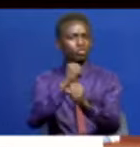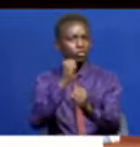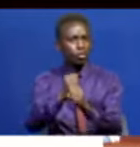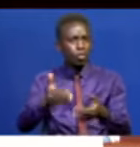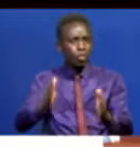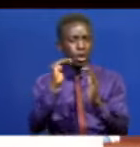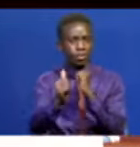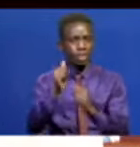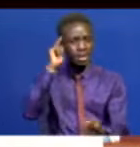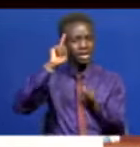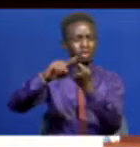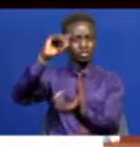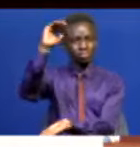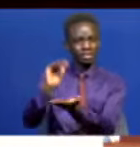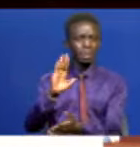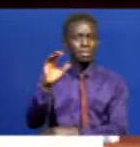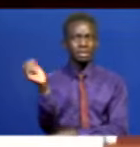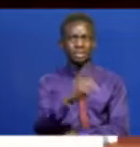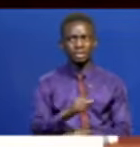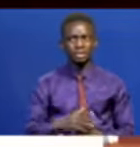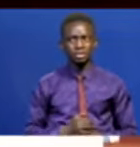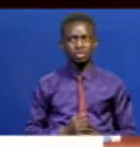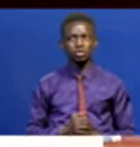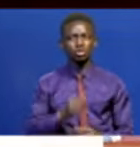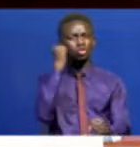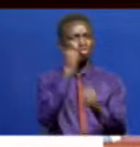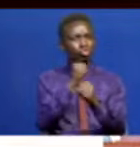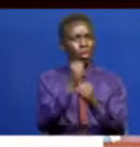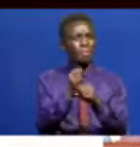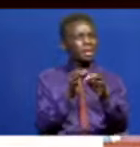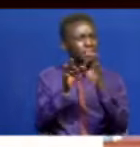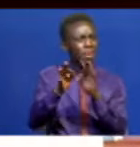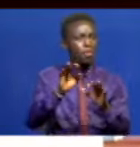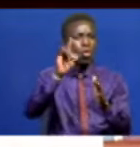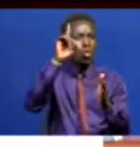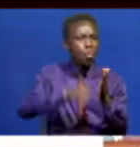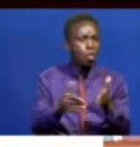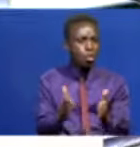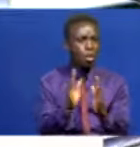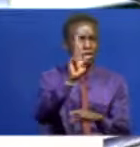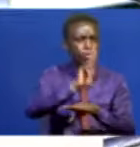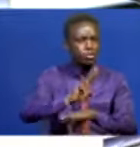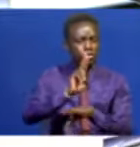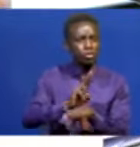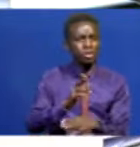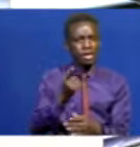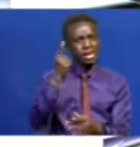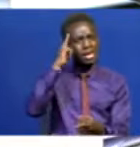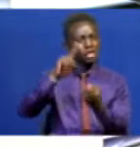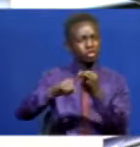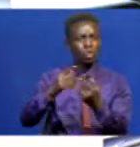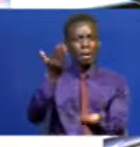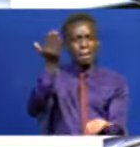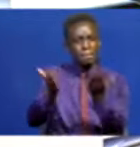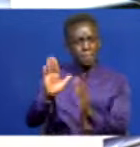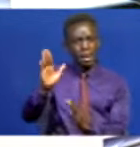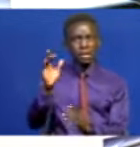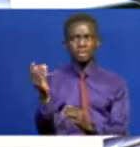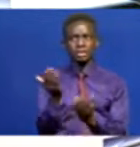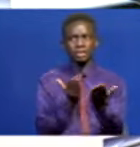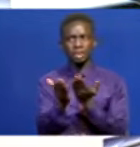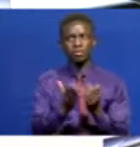Job descriptions. What competition do you use for their salaries? I mean, that you base their salaries. Must understand these roles